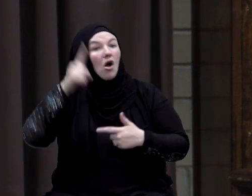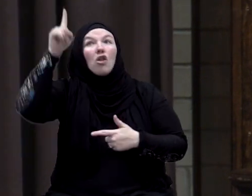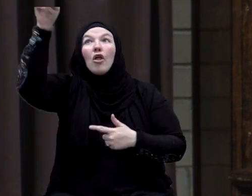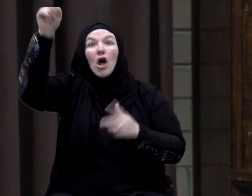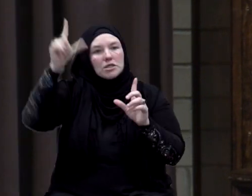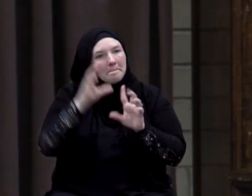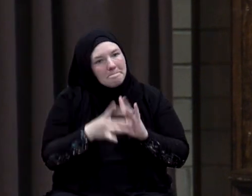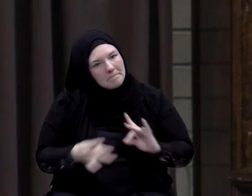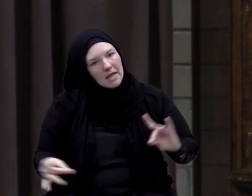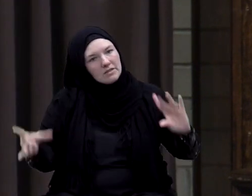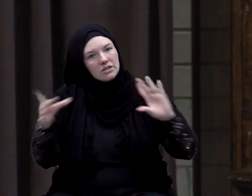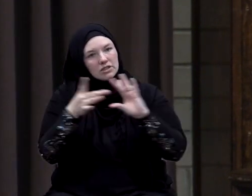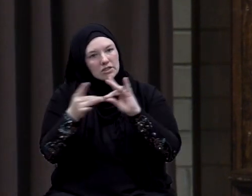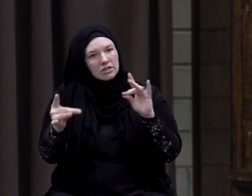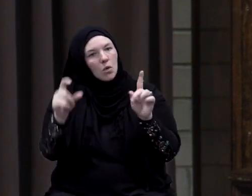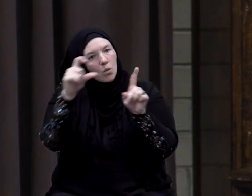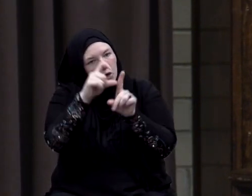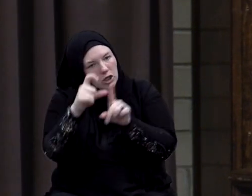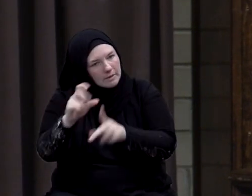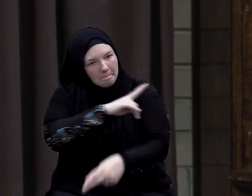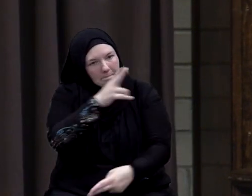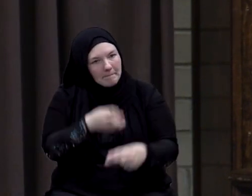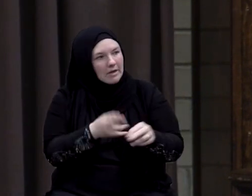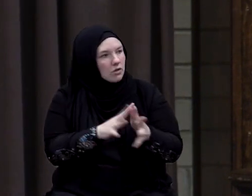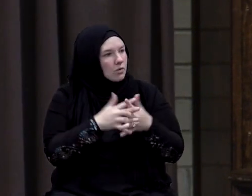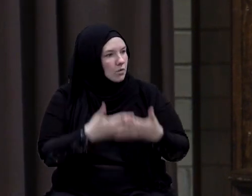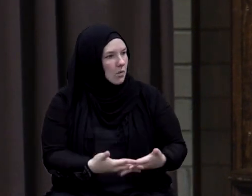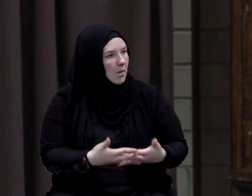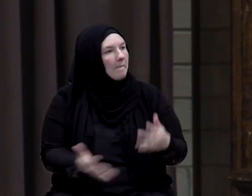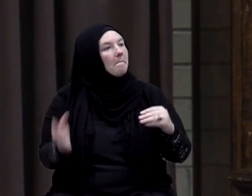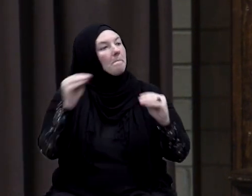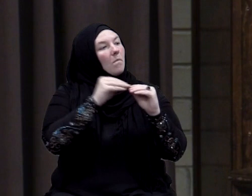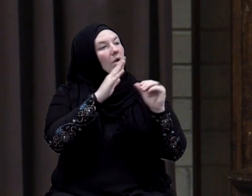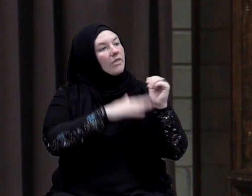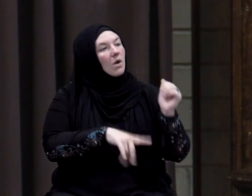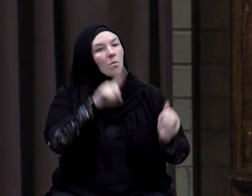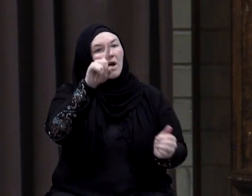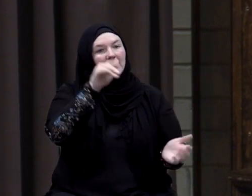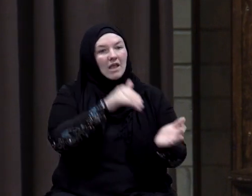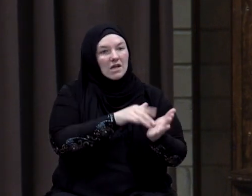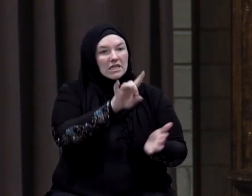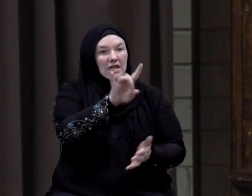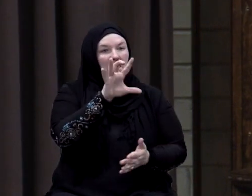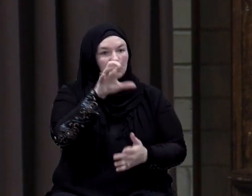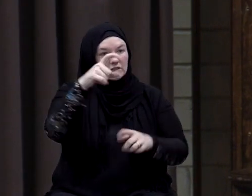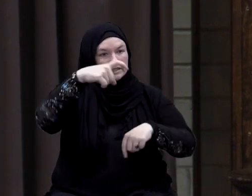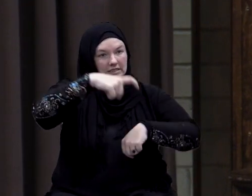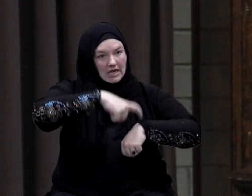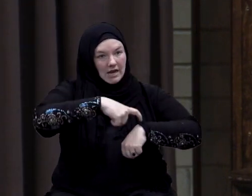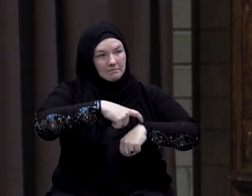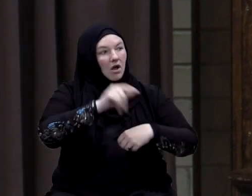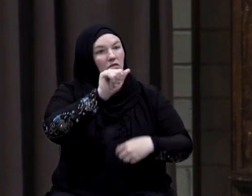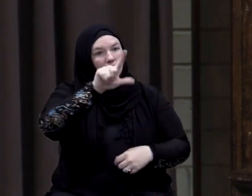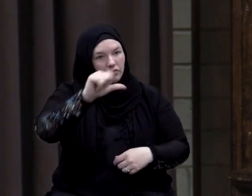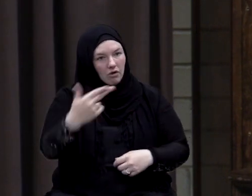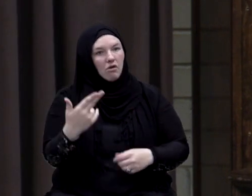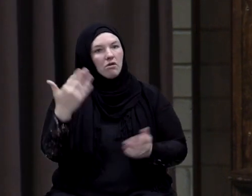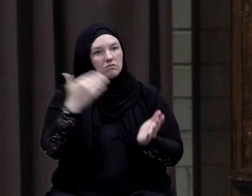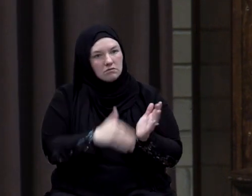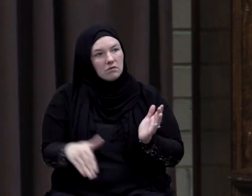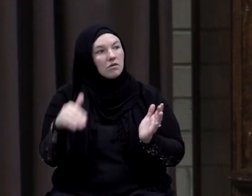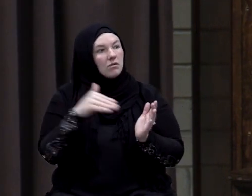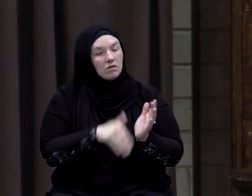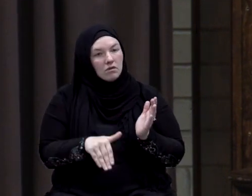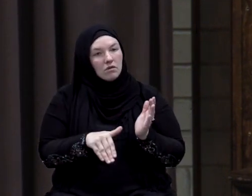Allah being mentioned in the Quran more than 1800 times. The most repeated word in the Quran